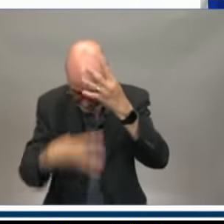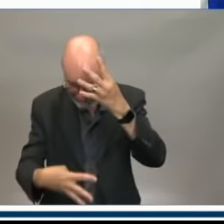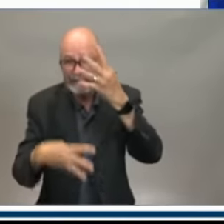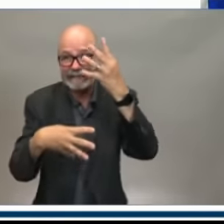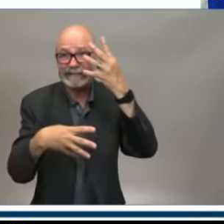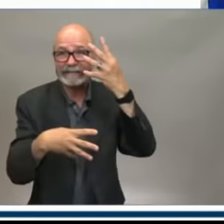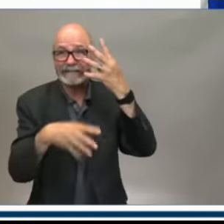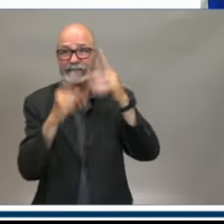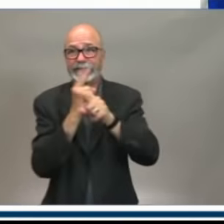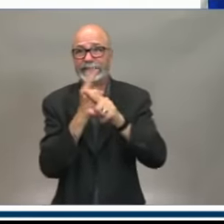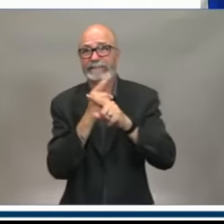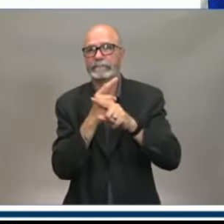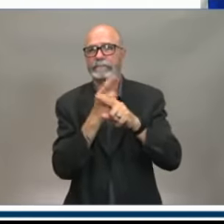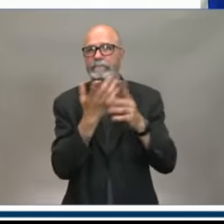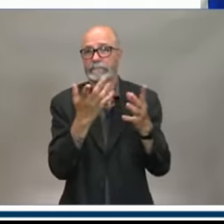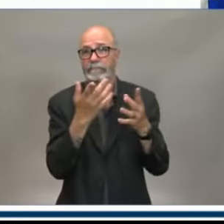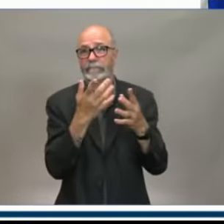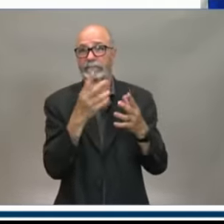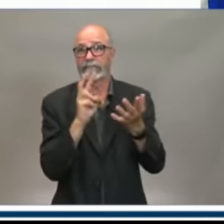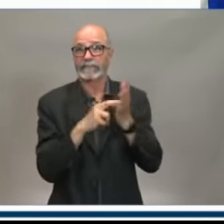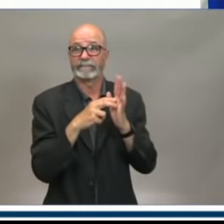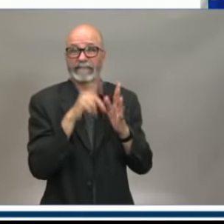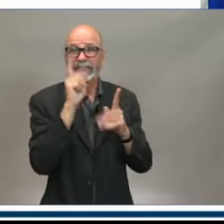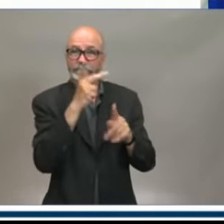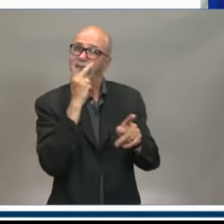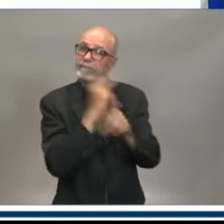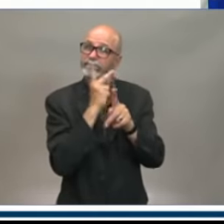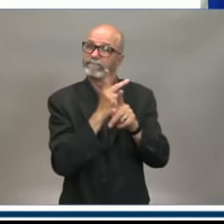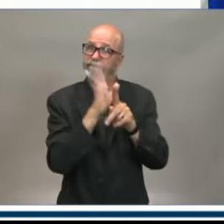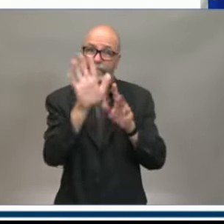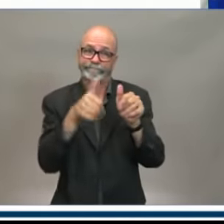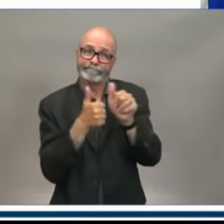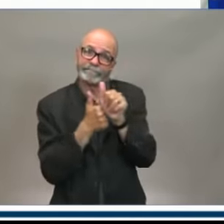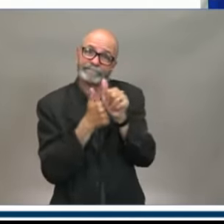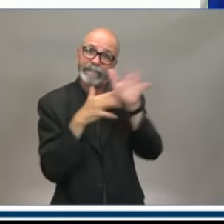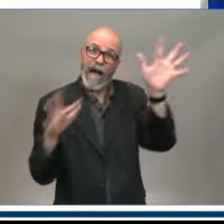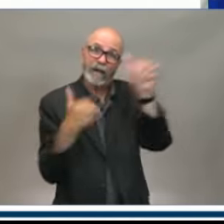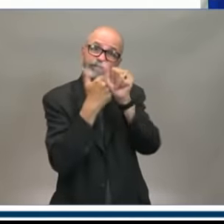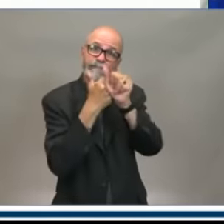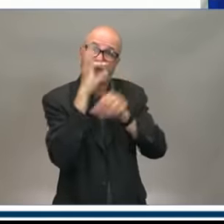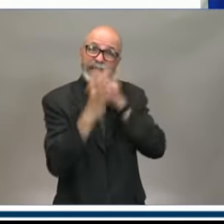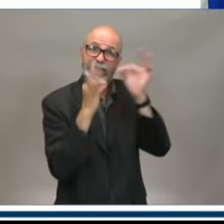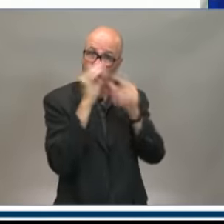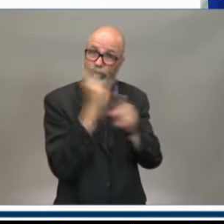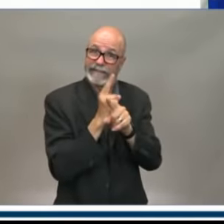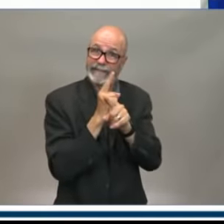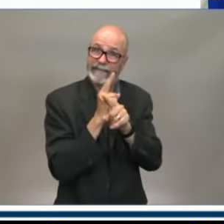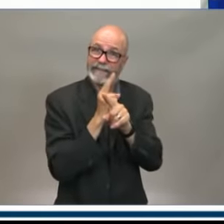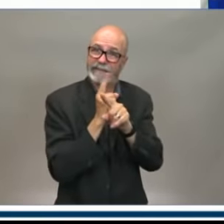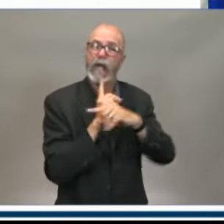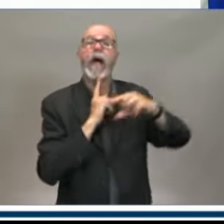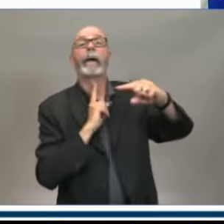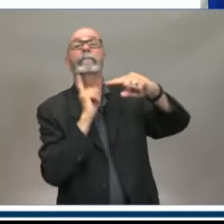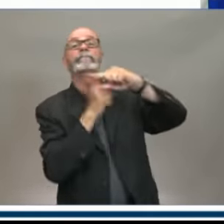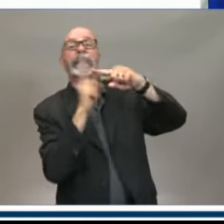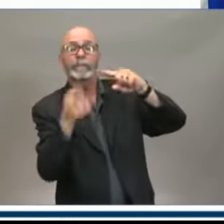up with testing, and will there be adequate supplies of testing kits and other supplies needed, like PPE? So we're very comfortable.